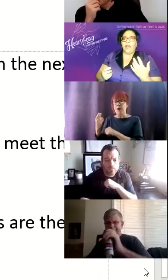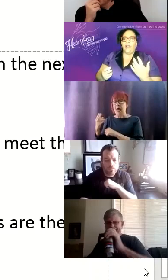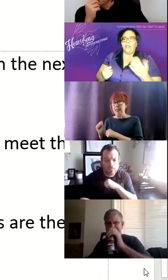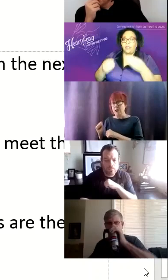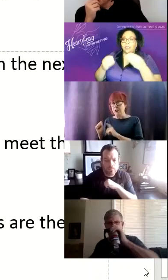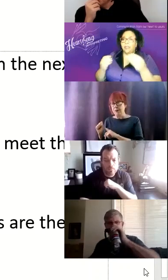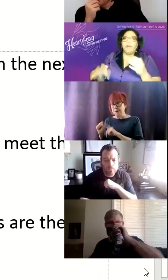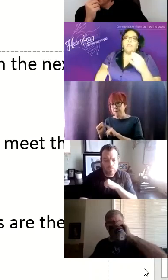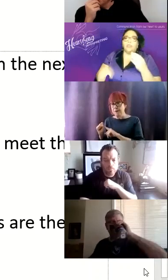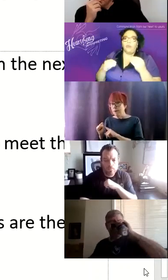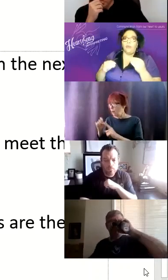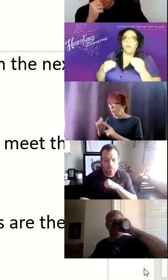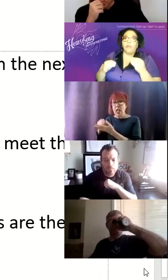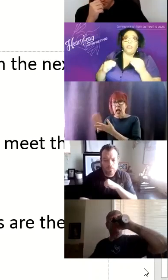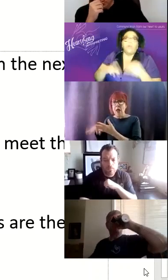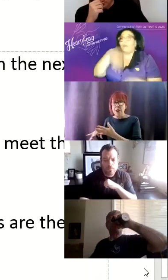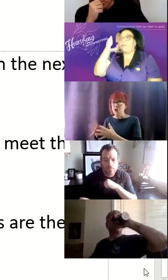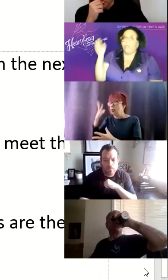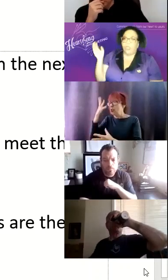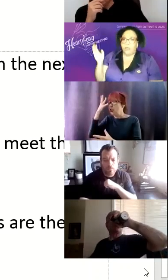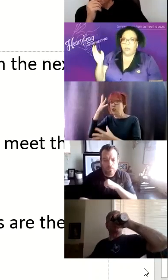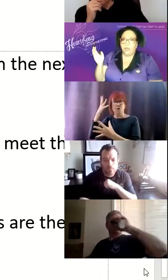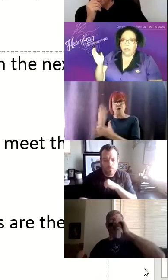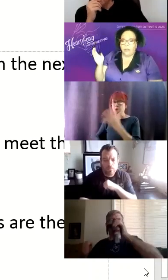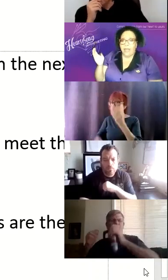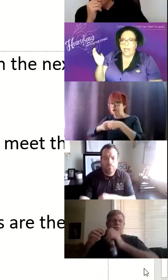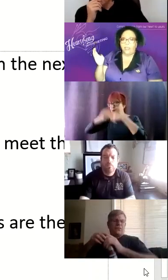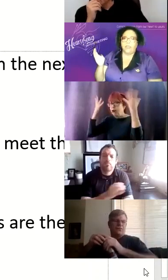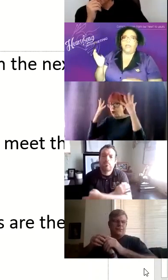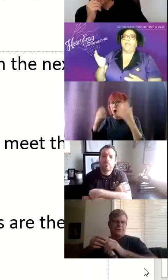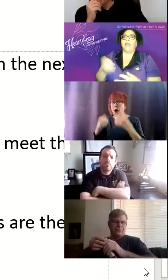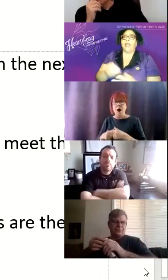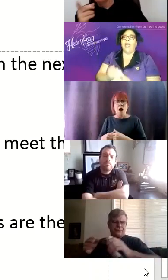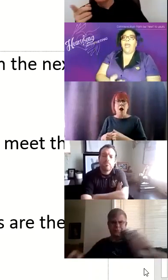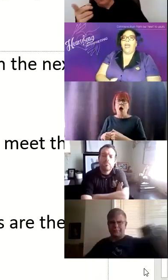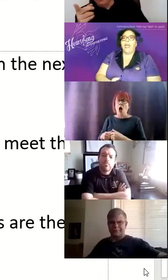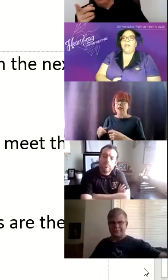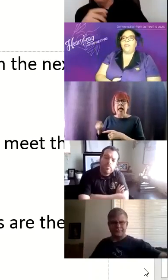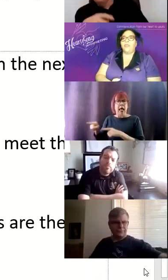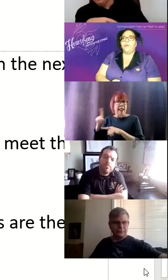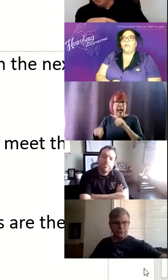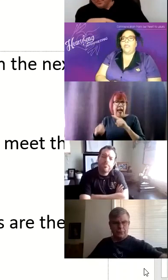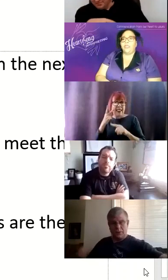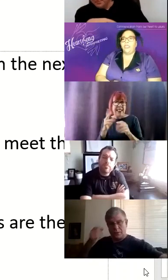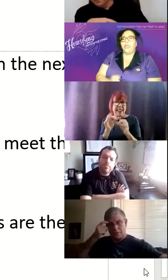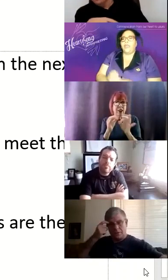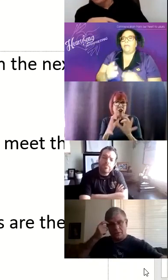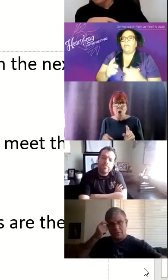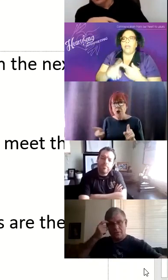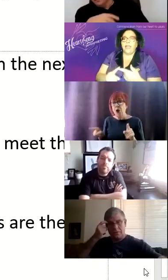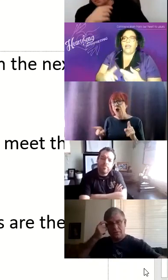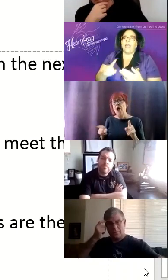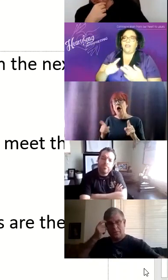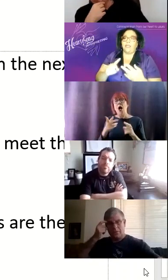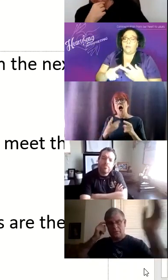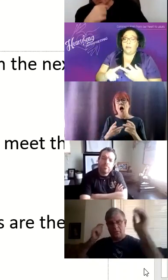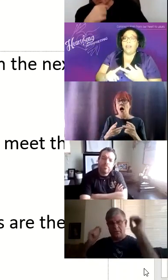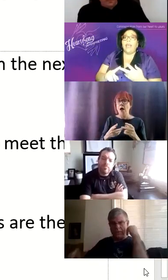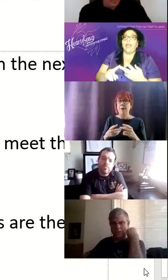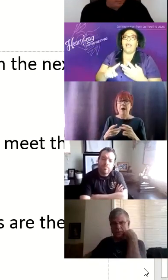or someone else will join the room and the interpreter jumps to another page or something. And so teaching pinning